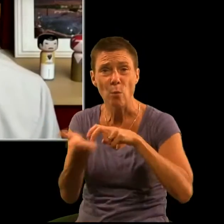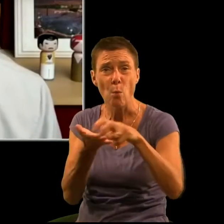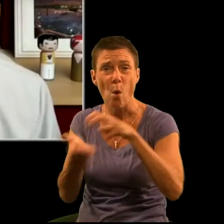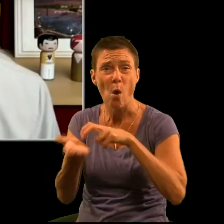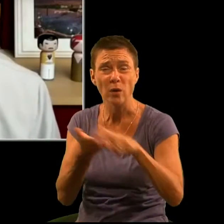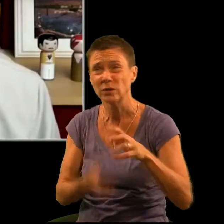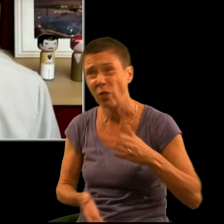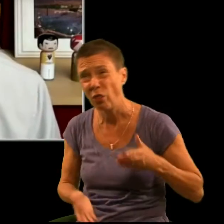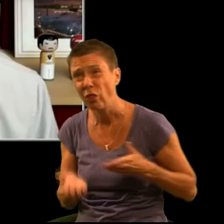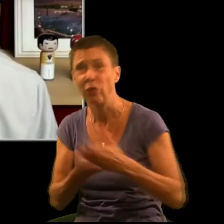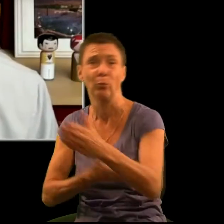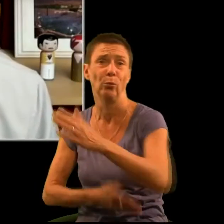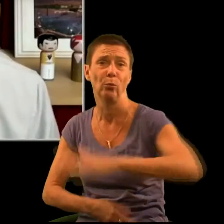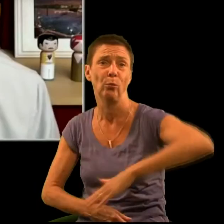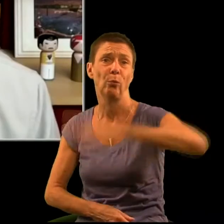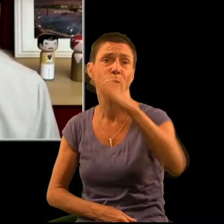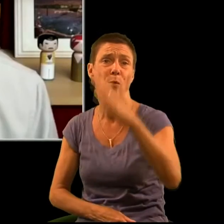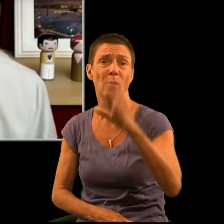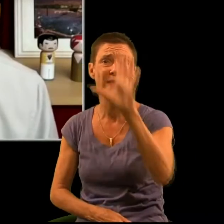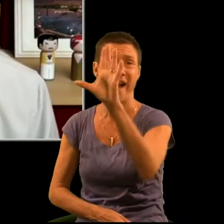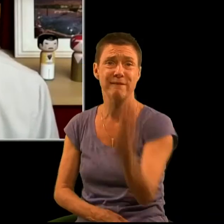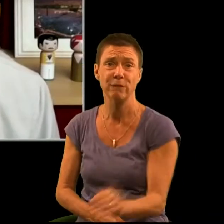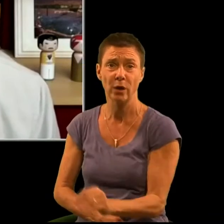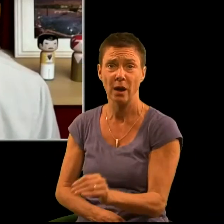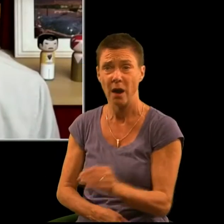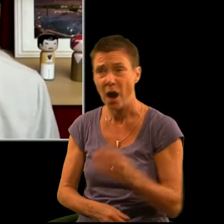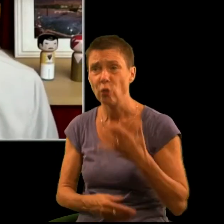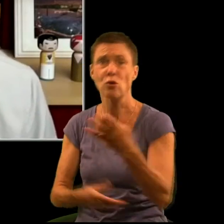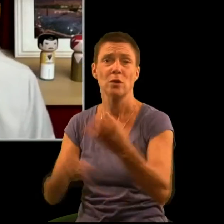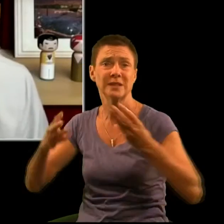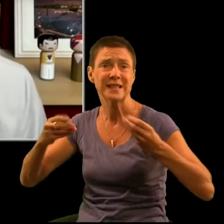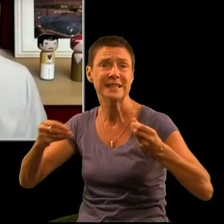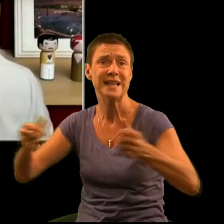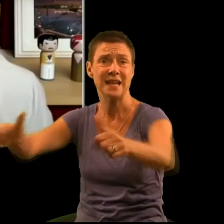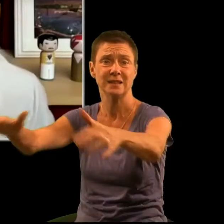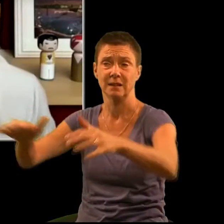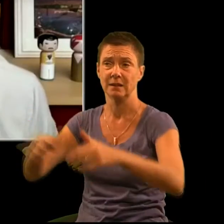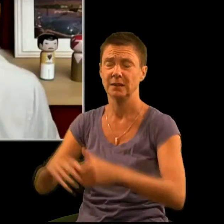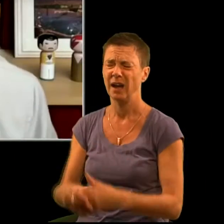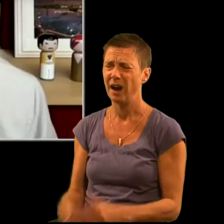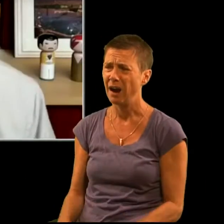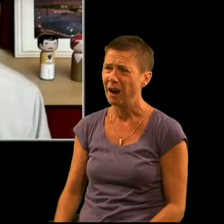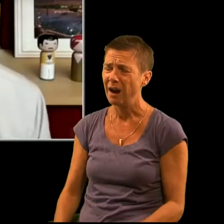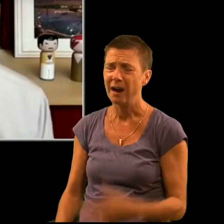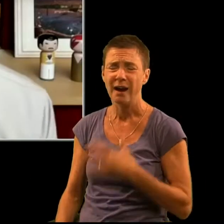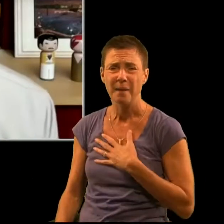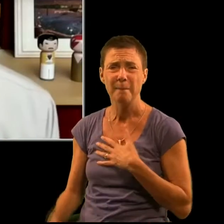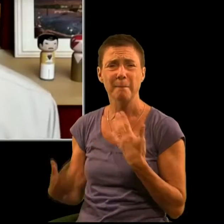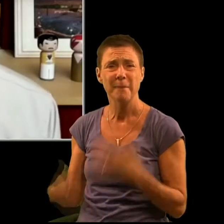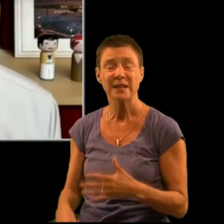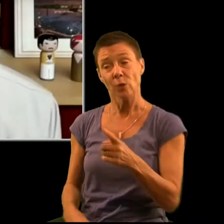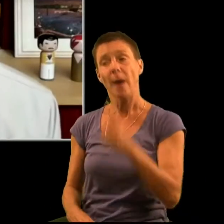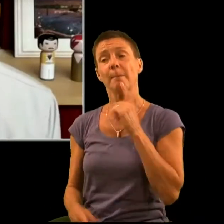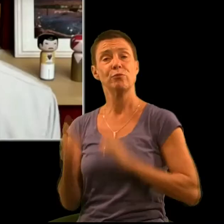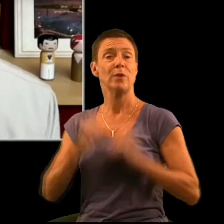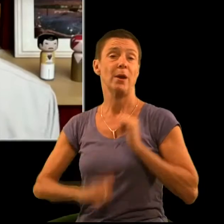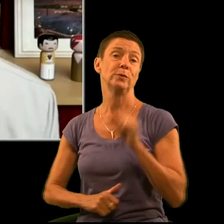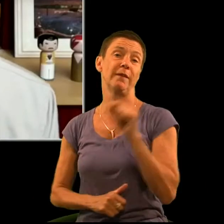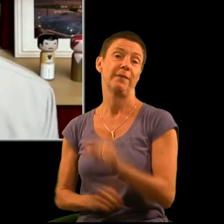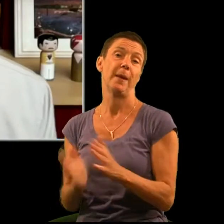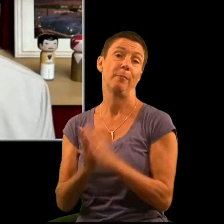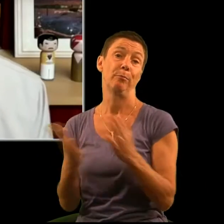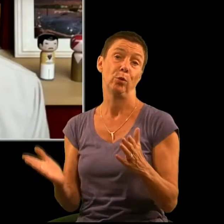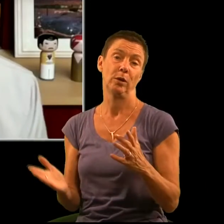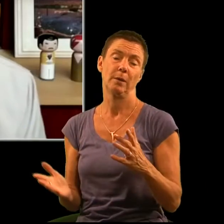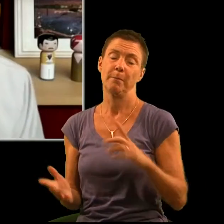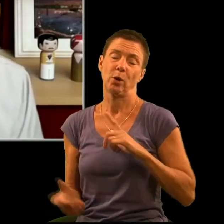the Sahara Desert. It's like, it's unbelievable. So I'm really proud of that book, and I'm allowed to be proud of it because I